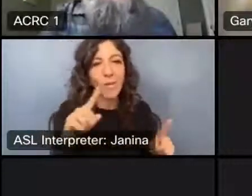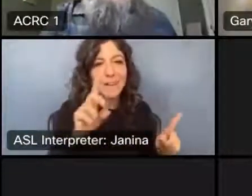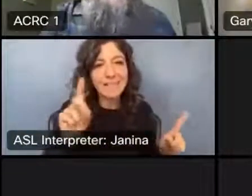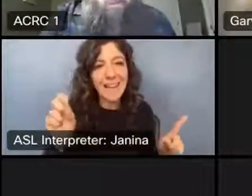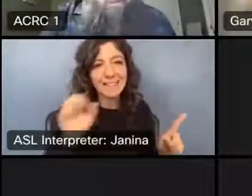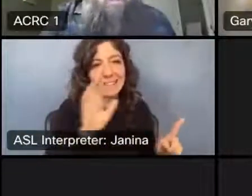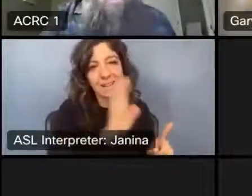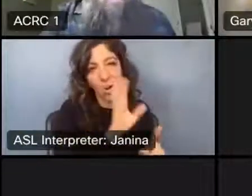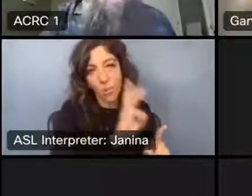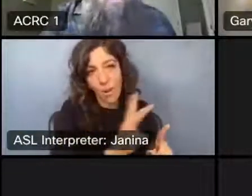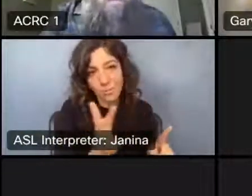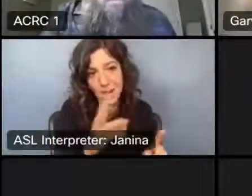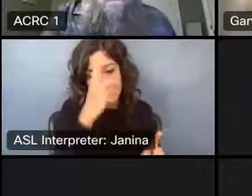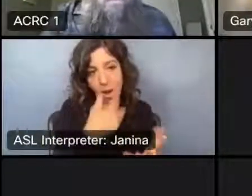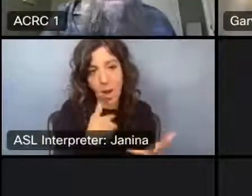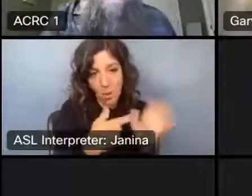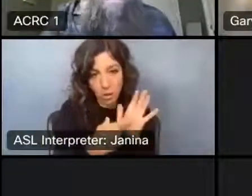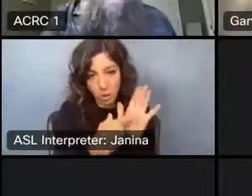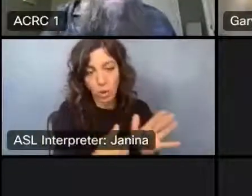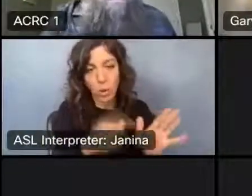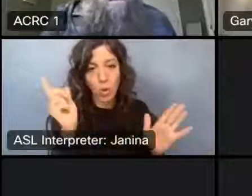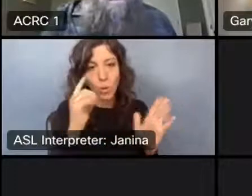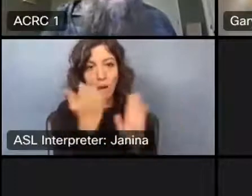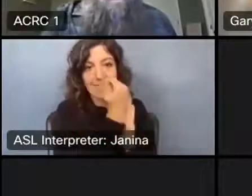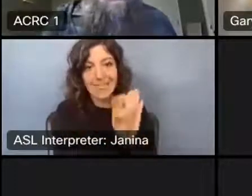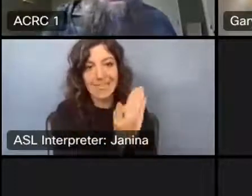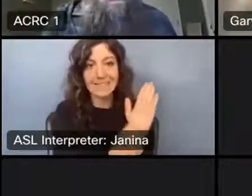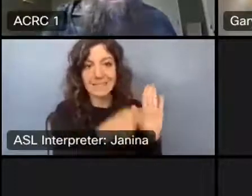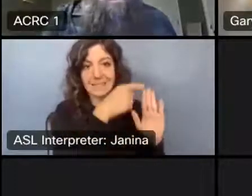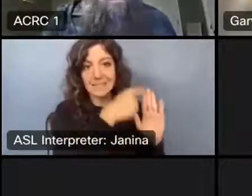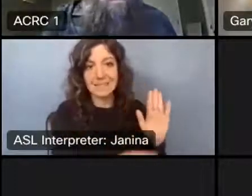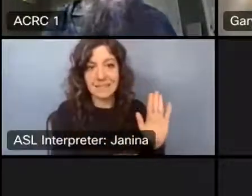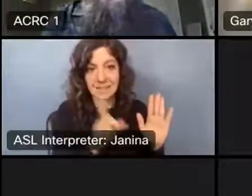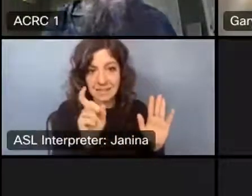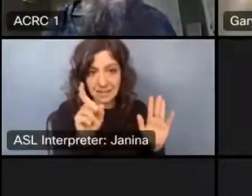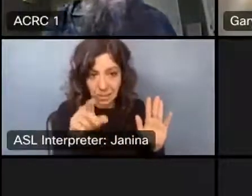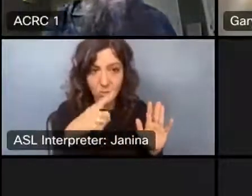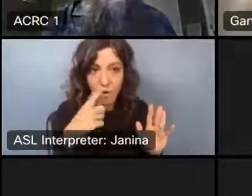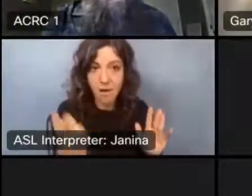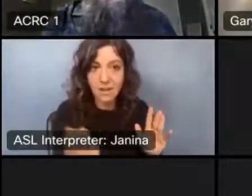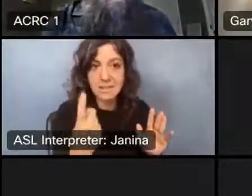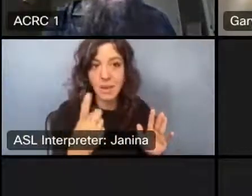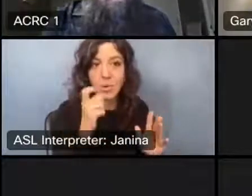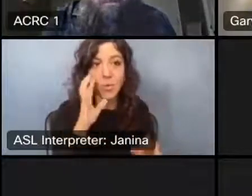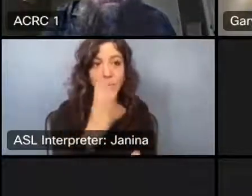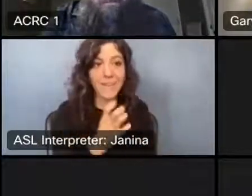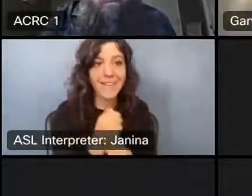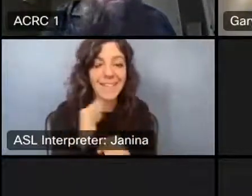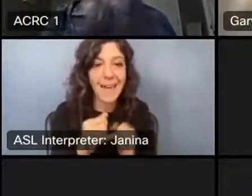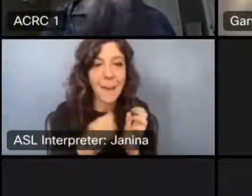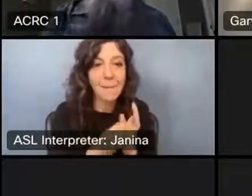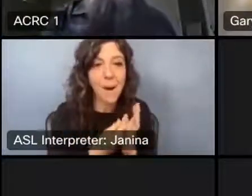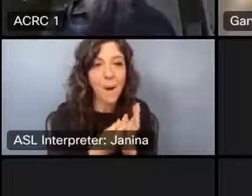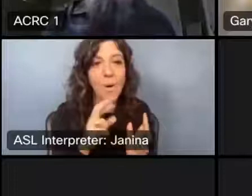want to show folks again where the list is as to whether or not you were someone that was going to be receiving this. And